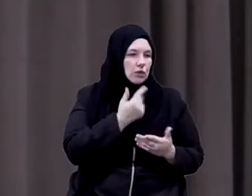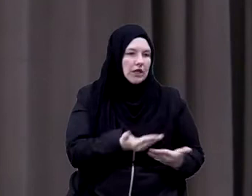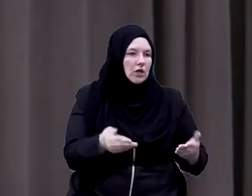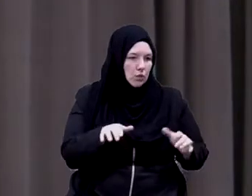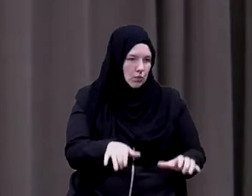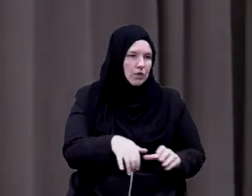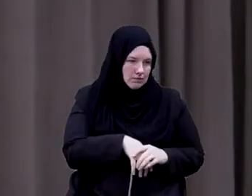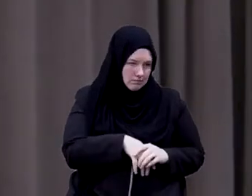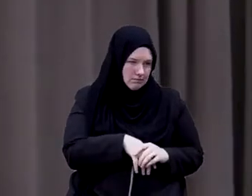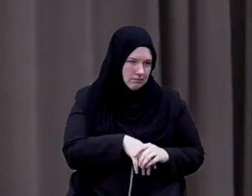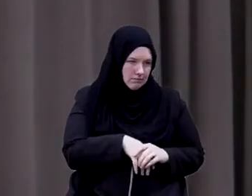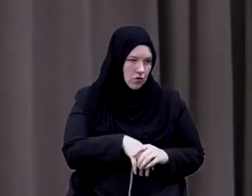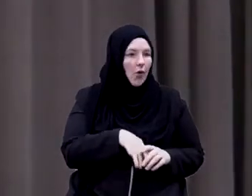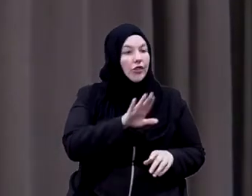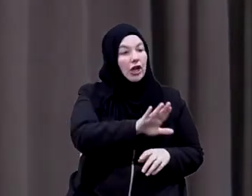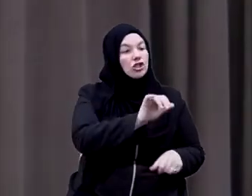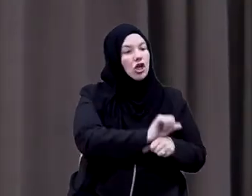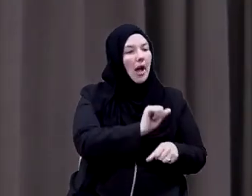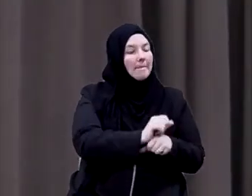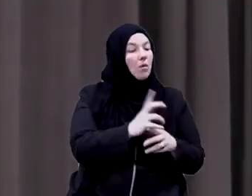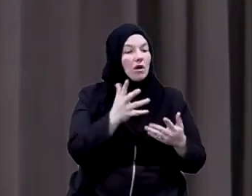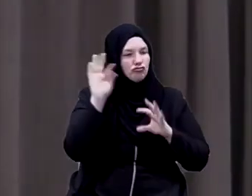do.